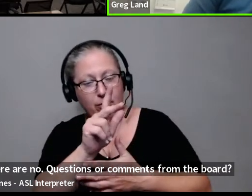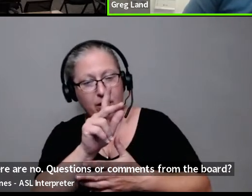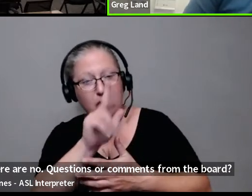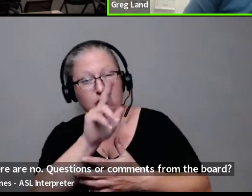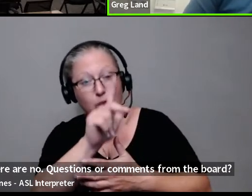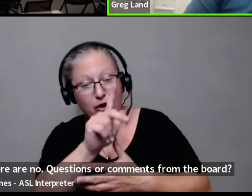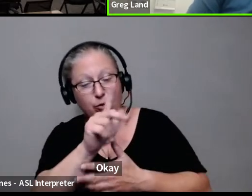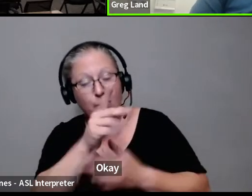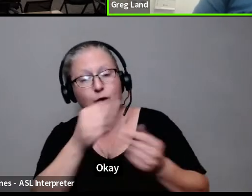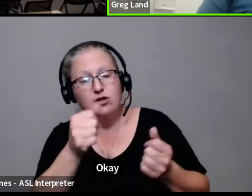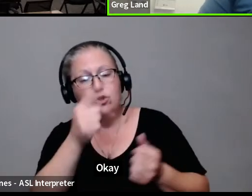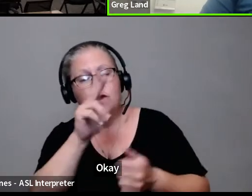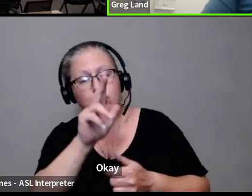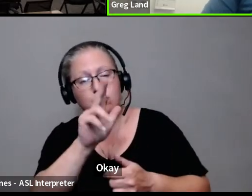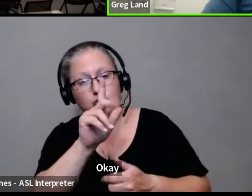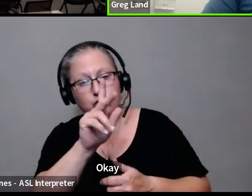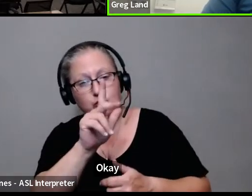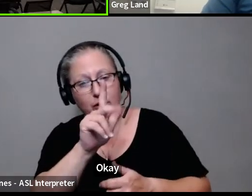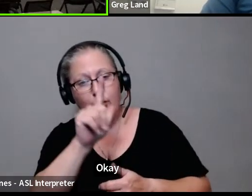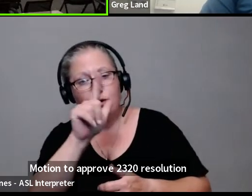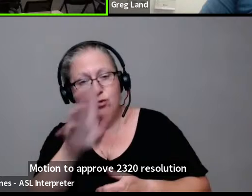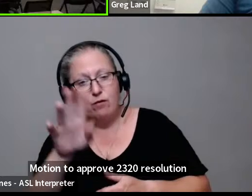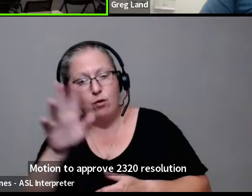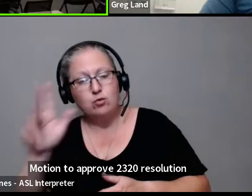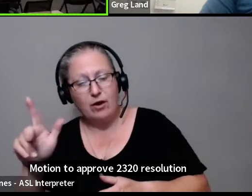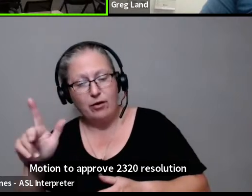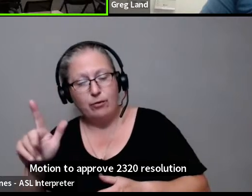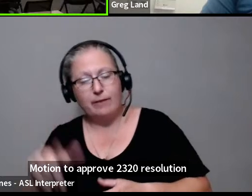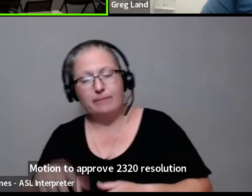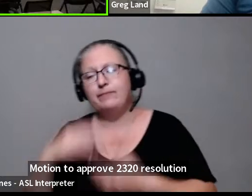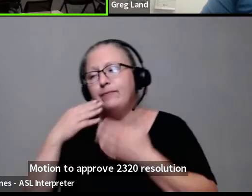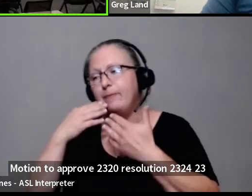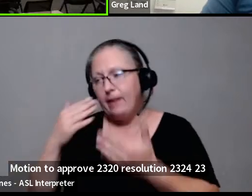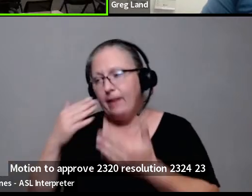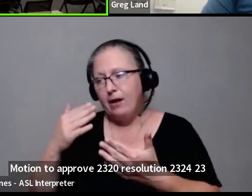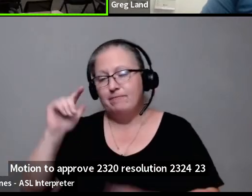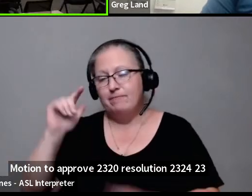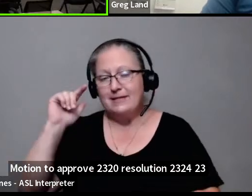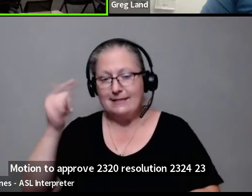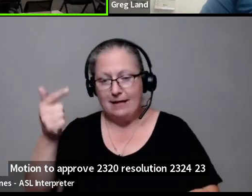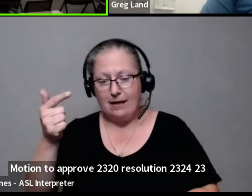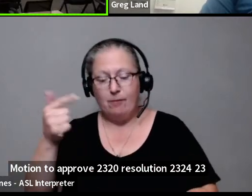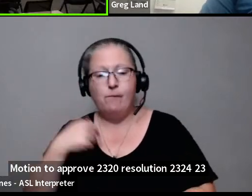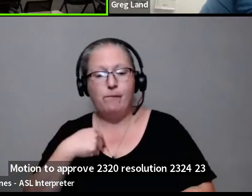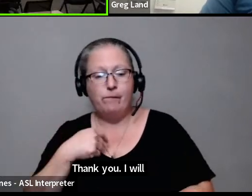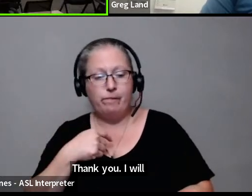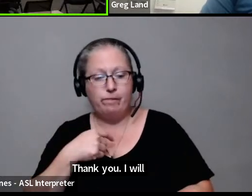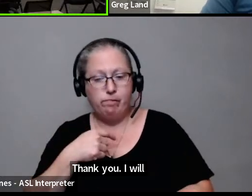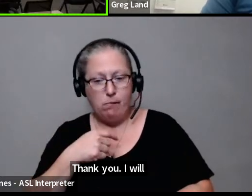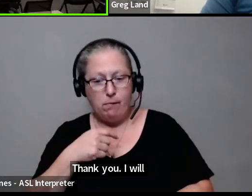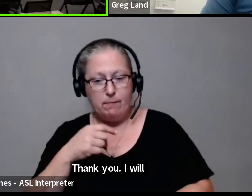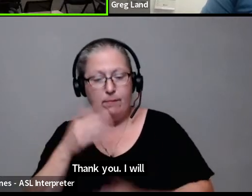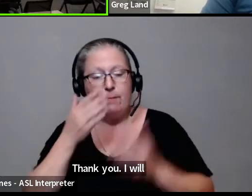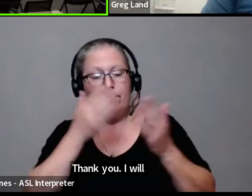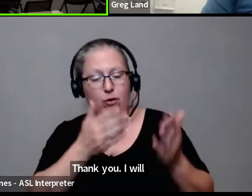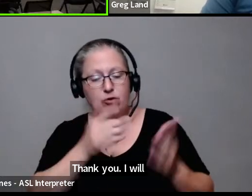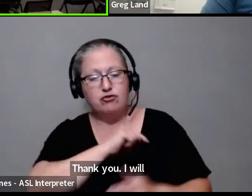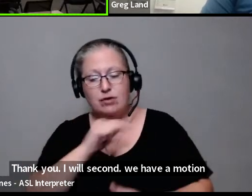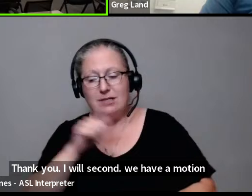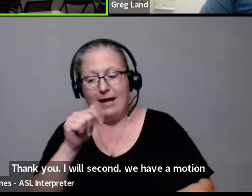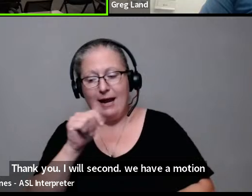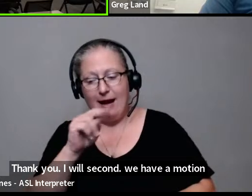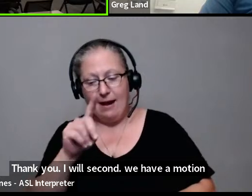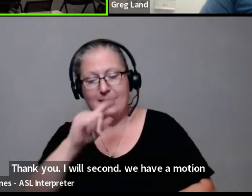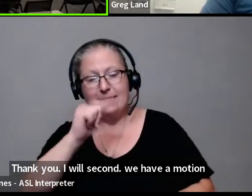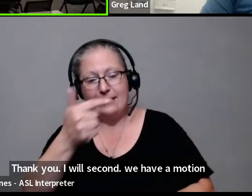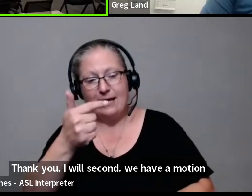resolution 23-24-23. thank you. I will second. We have a motion by trustee Land